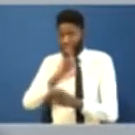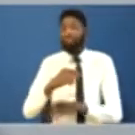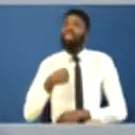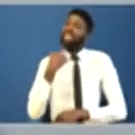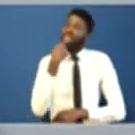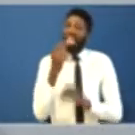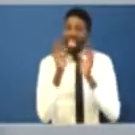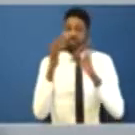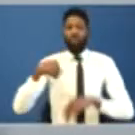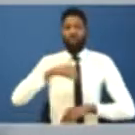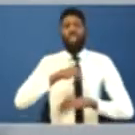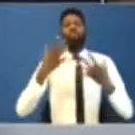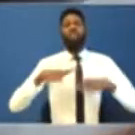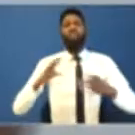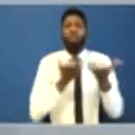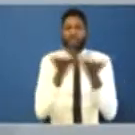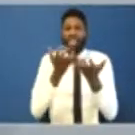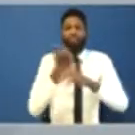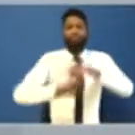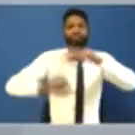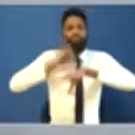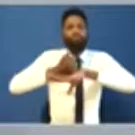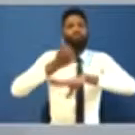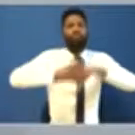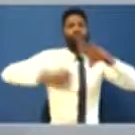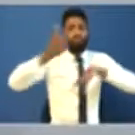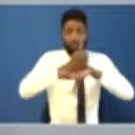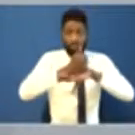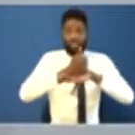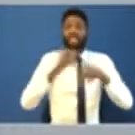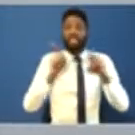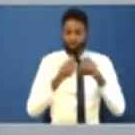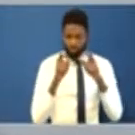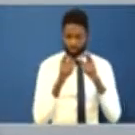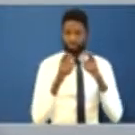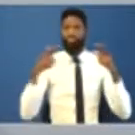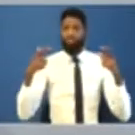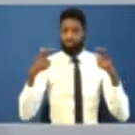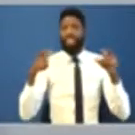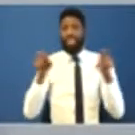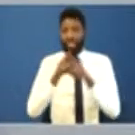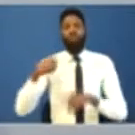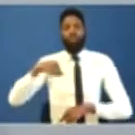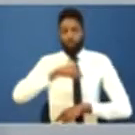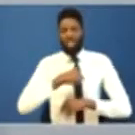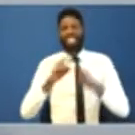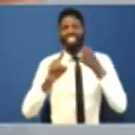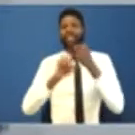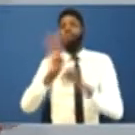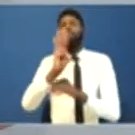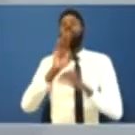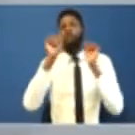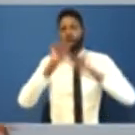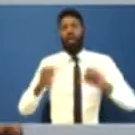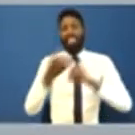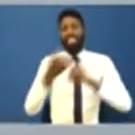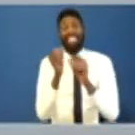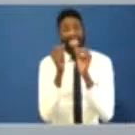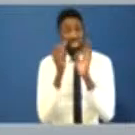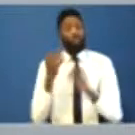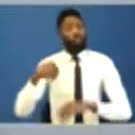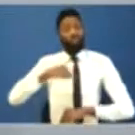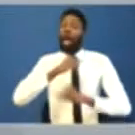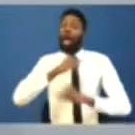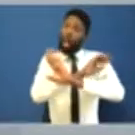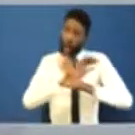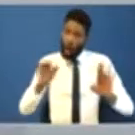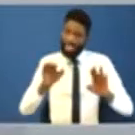people if we increase the pool of people are paying these licenses then we'll have the six billion but if we don't then you